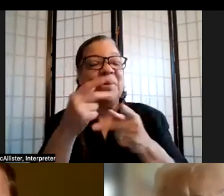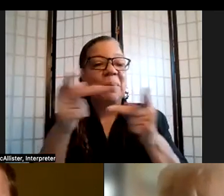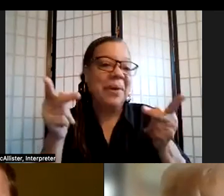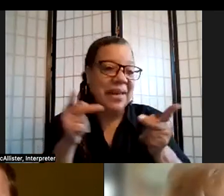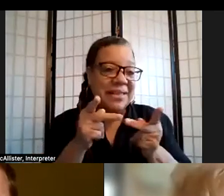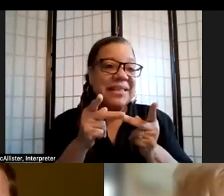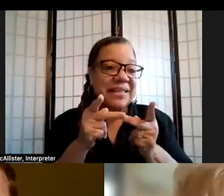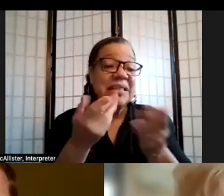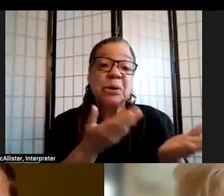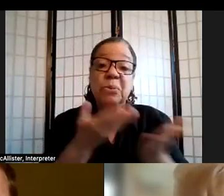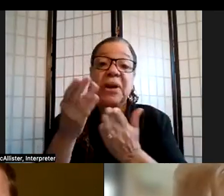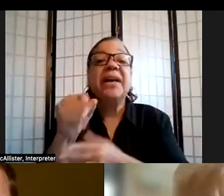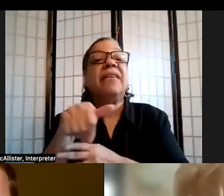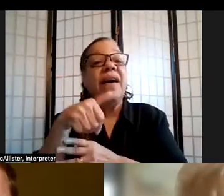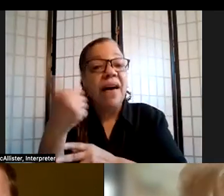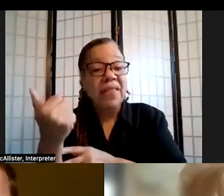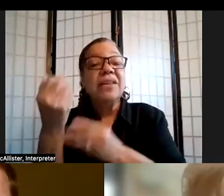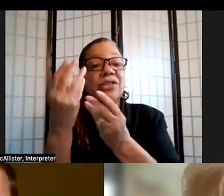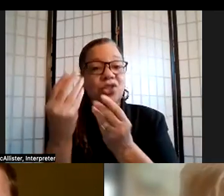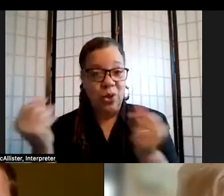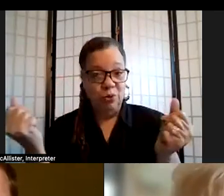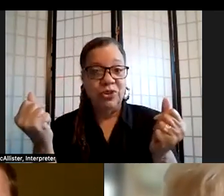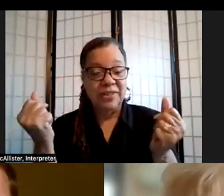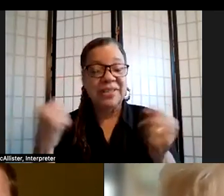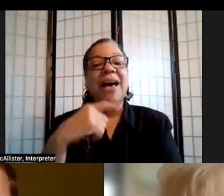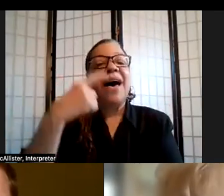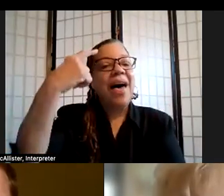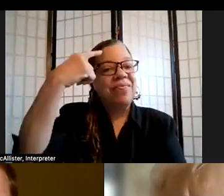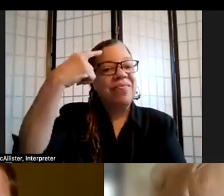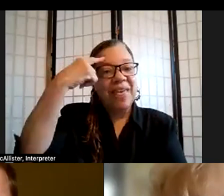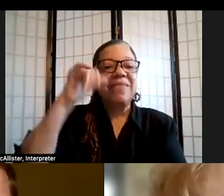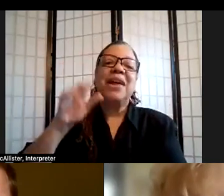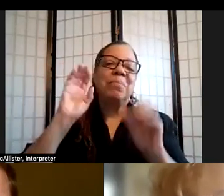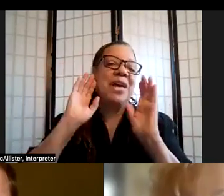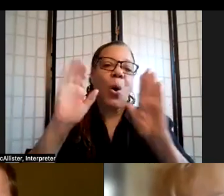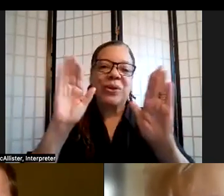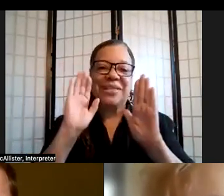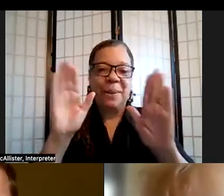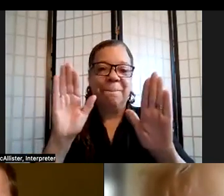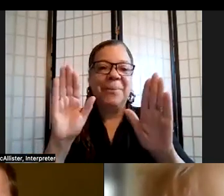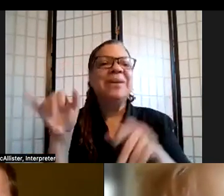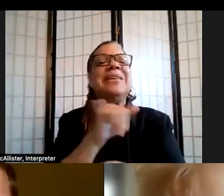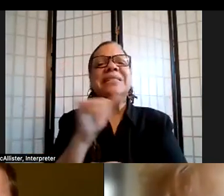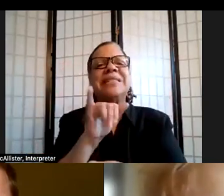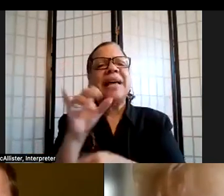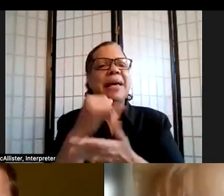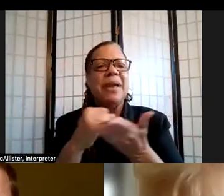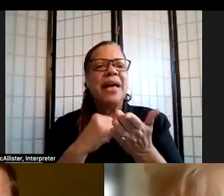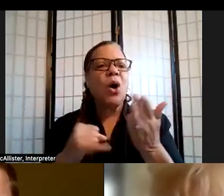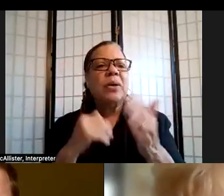to bring in alternative solutions, I think that would be awesome. And like all arts